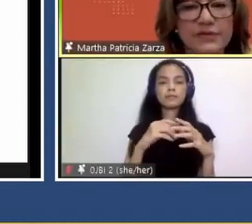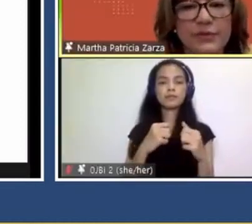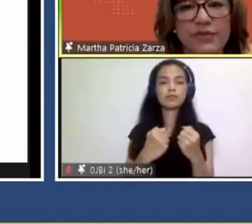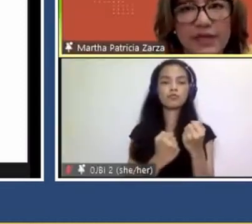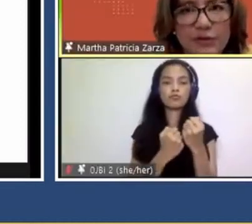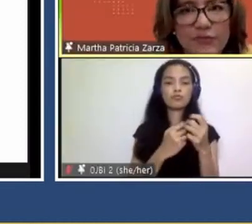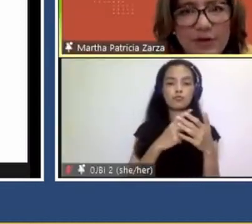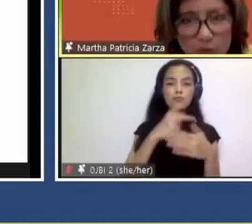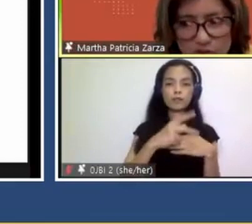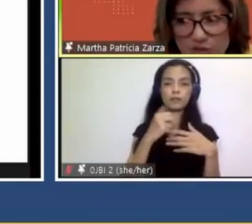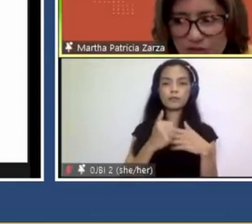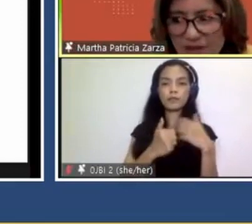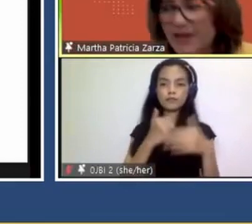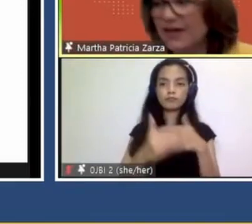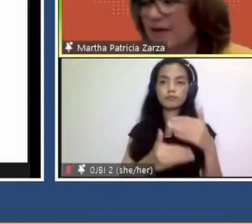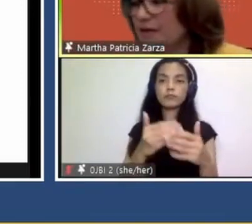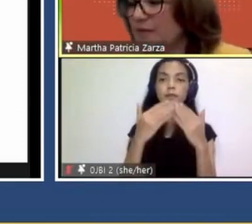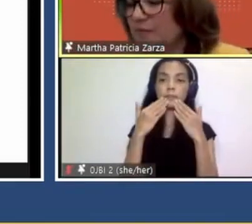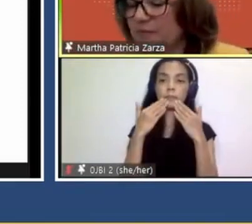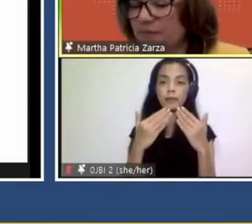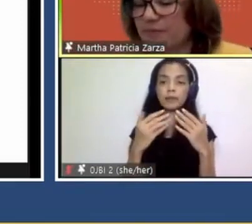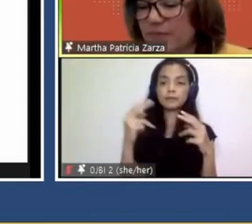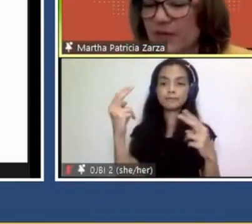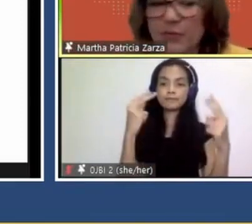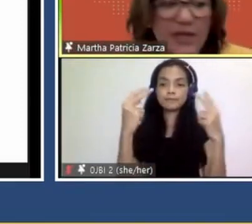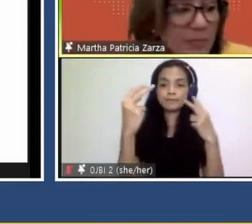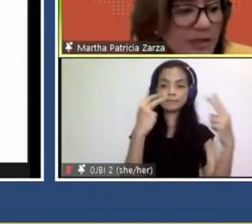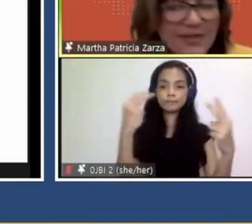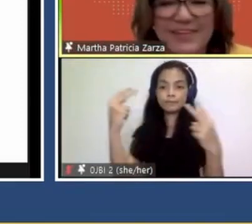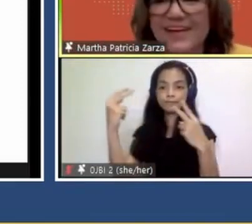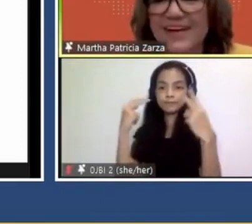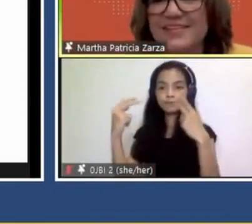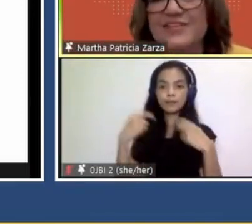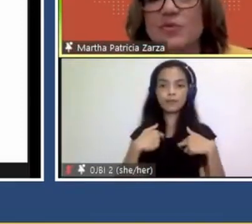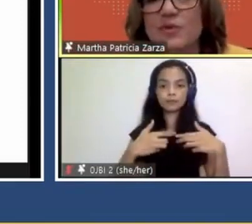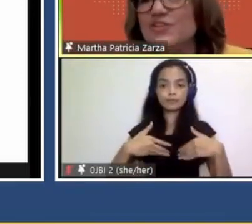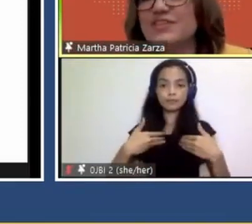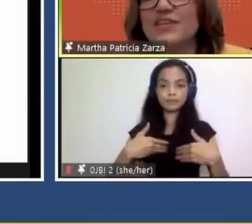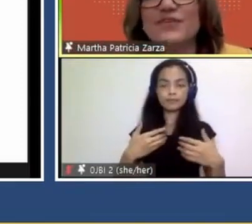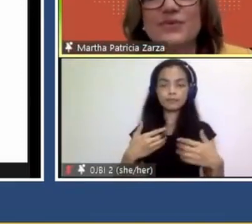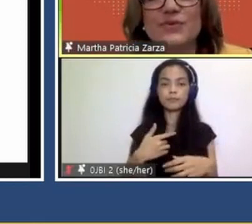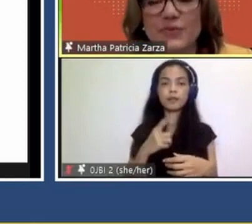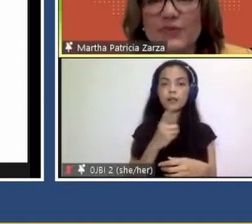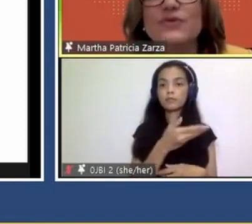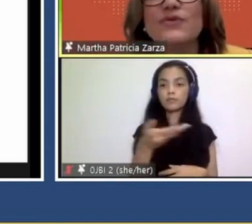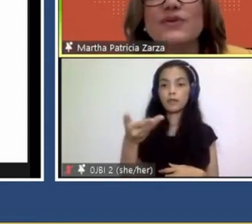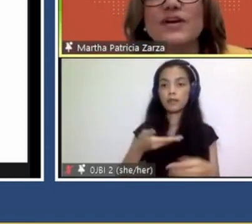So thank you very much. I would happily answer some questions if